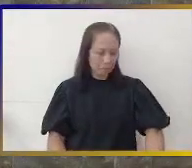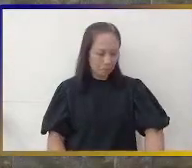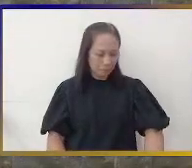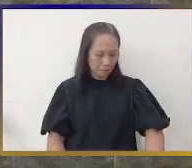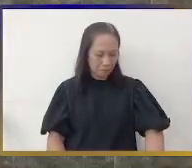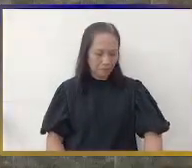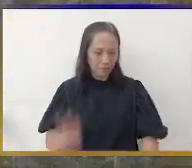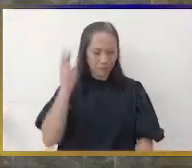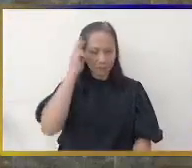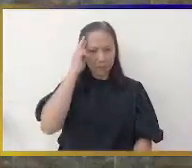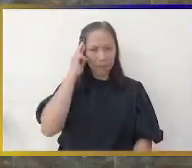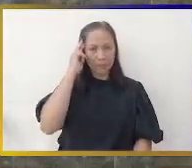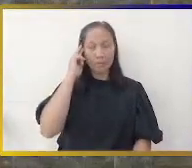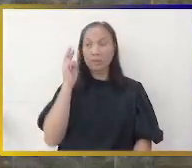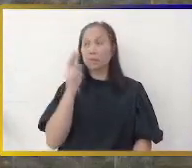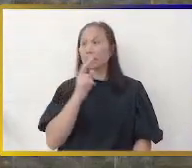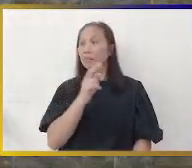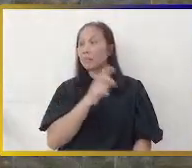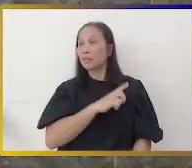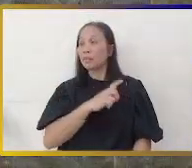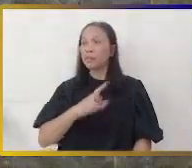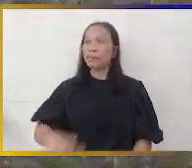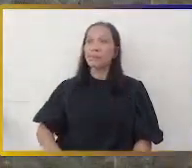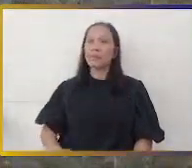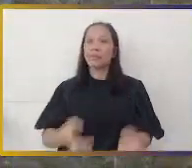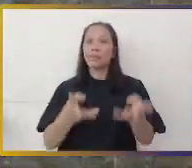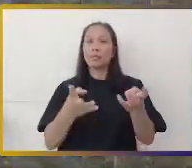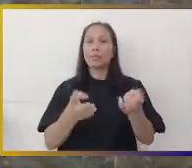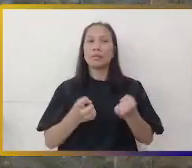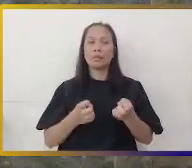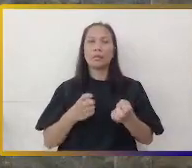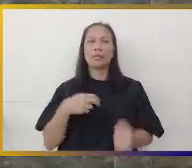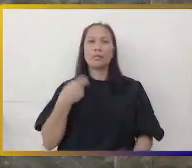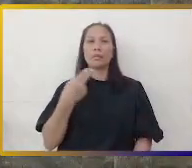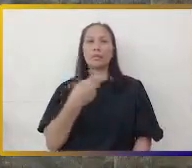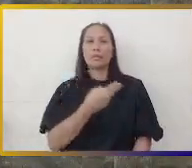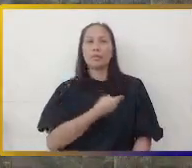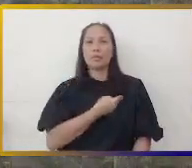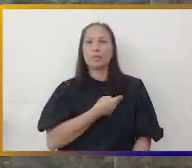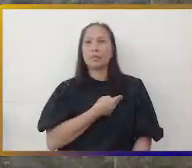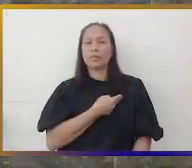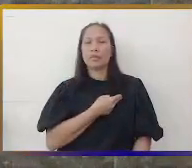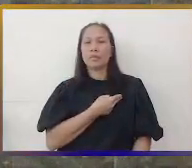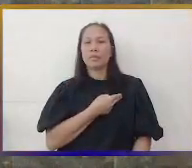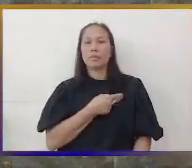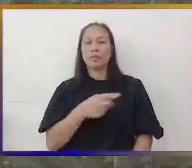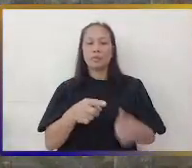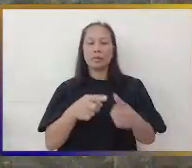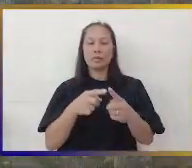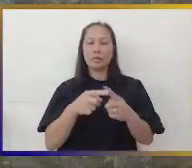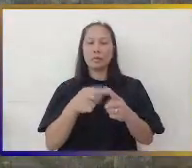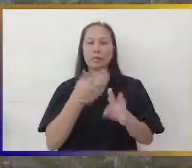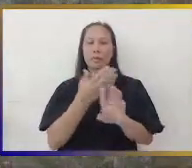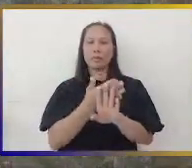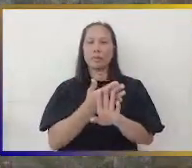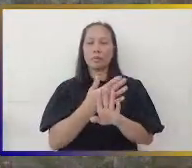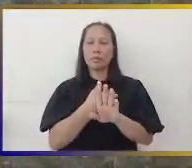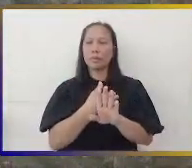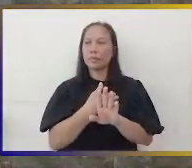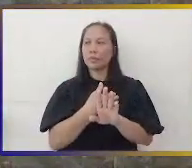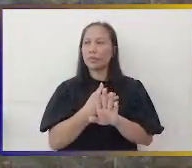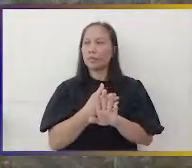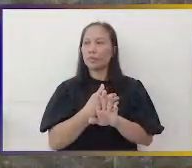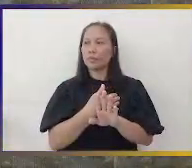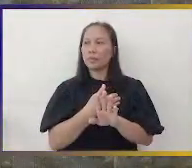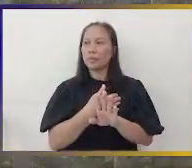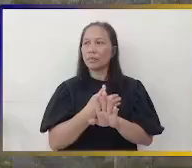reason that the Lord ended na tayo po ay maibalik in his line in line with